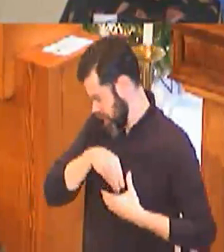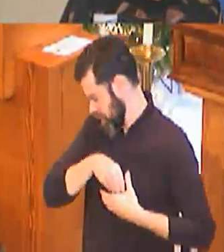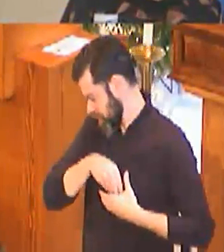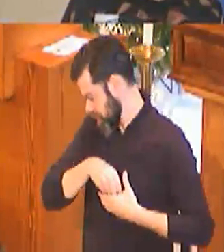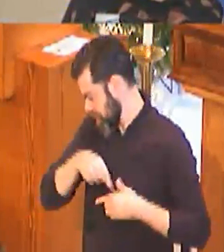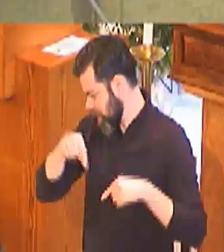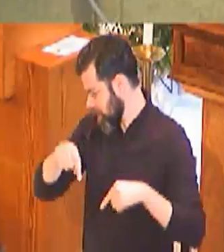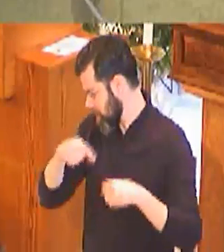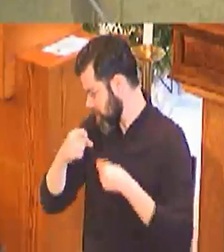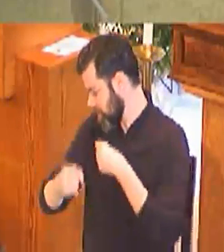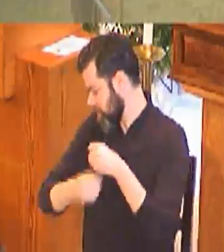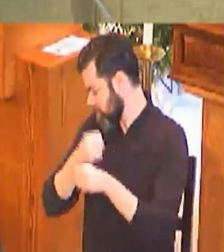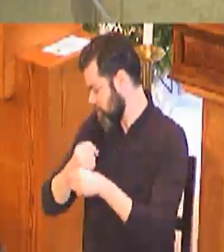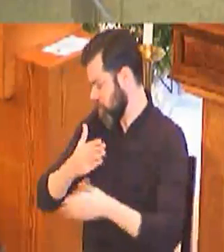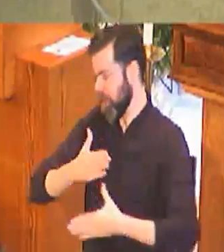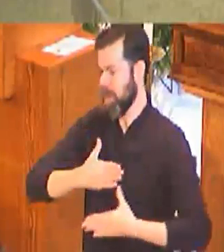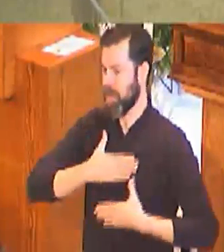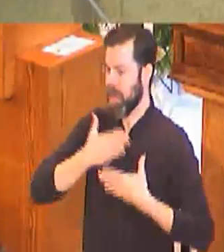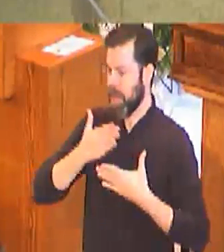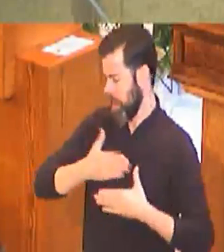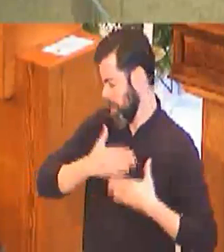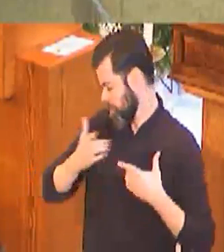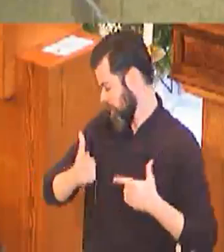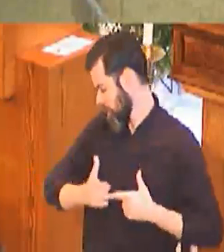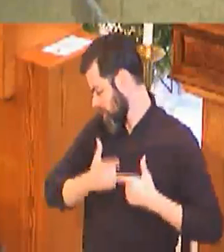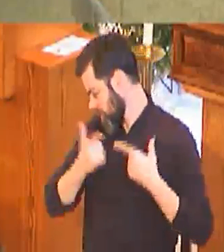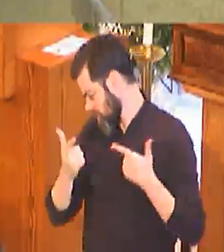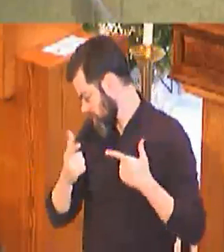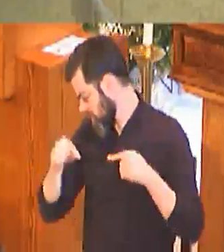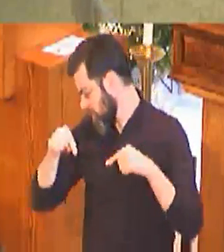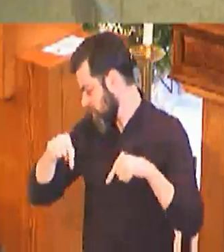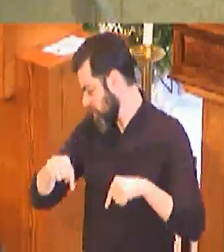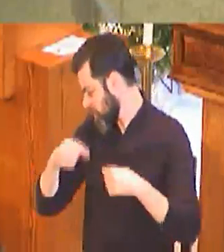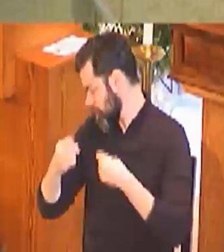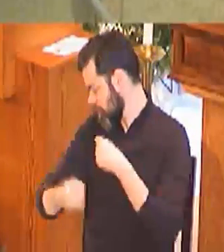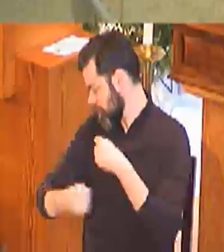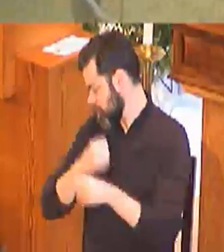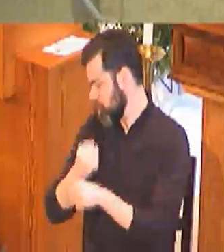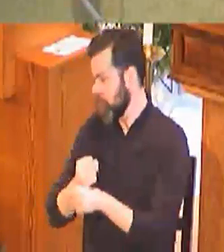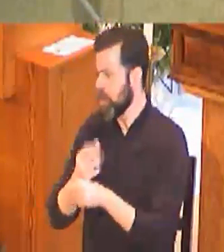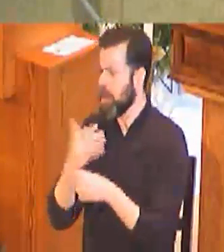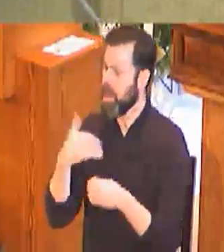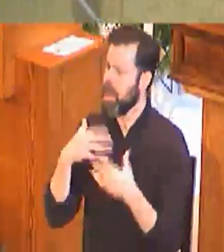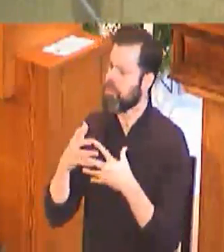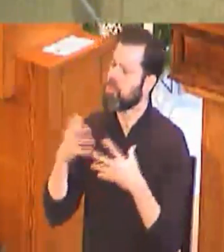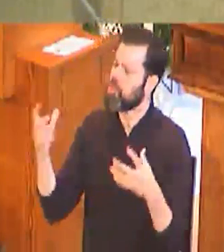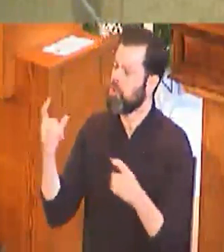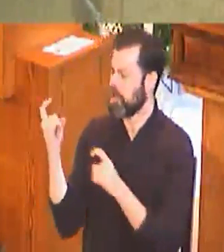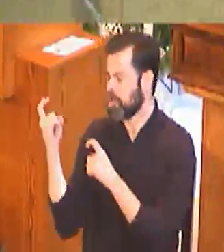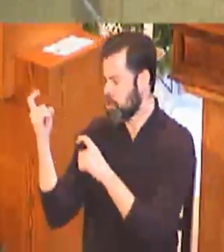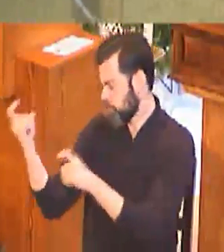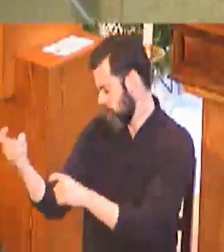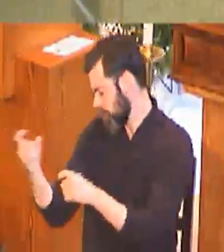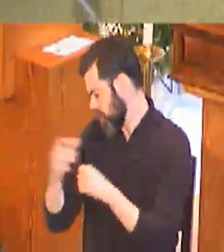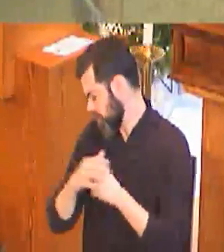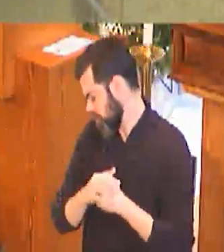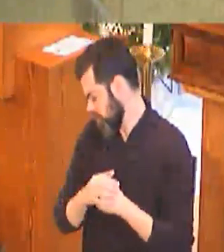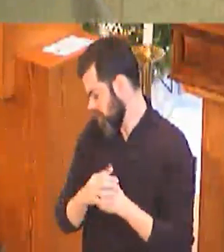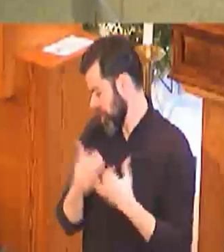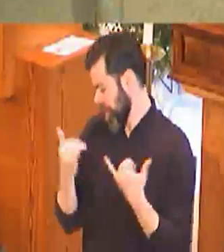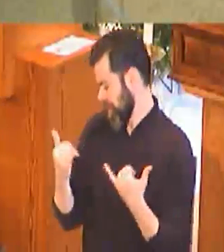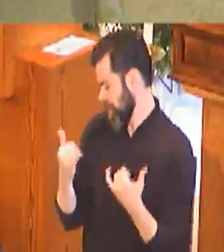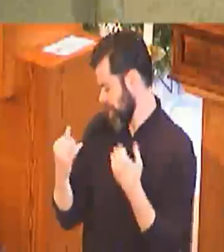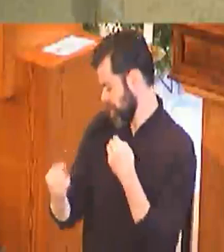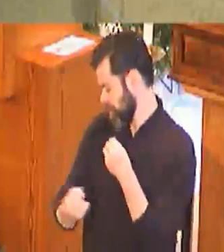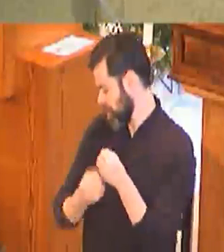the year you are glad to live. This is the year you have much to give. This is the